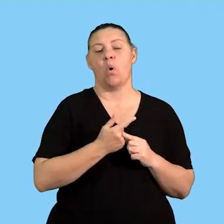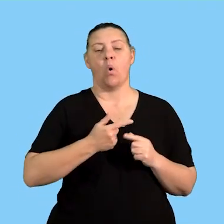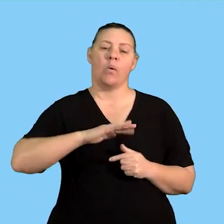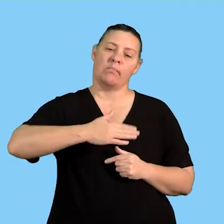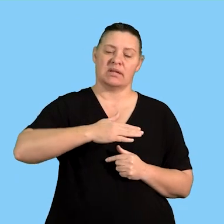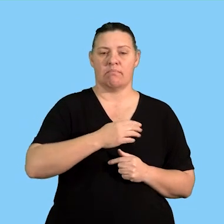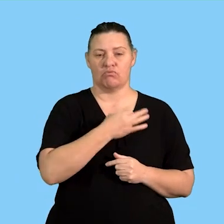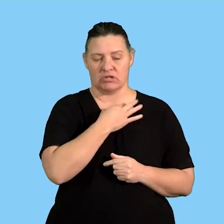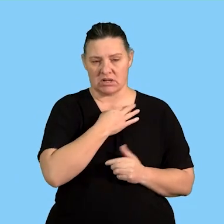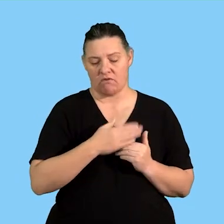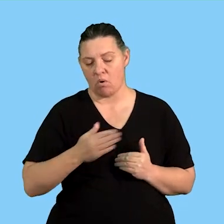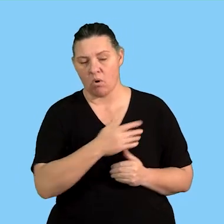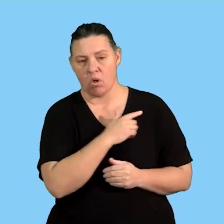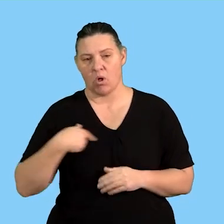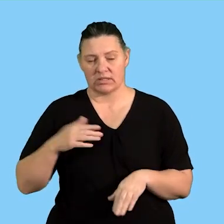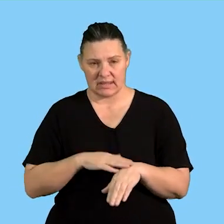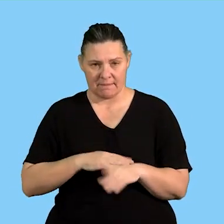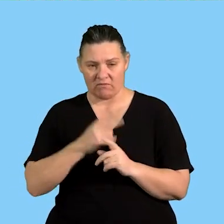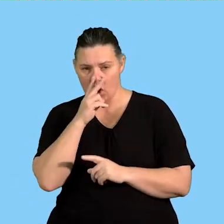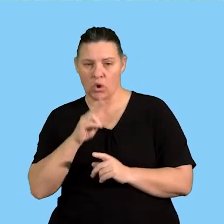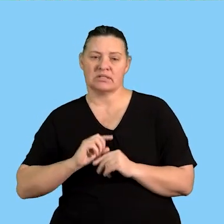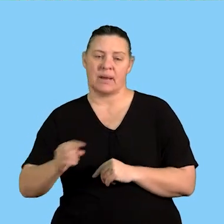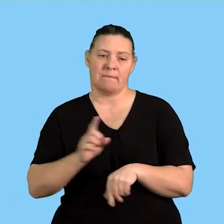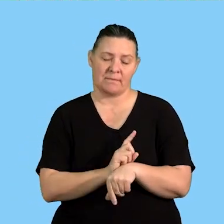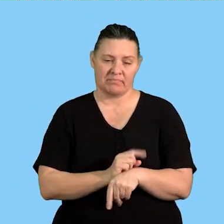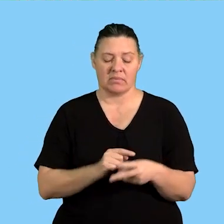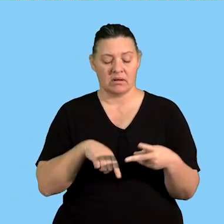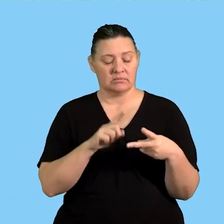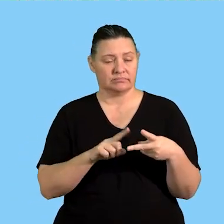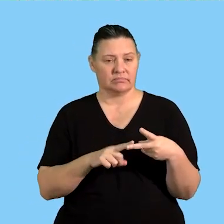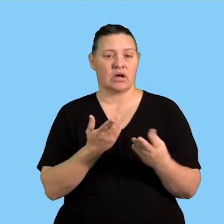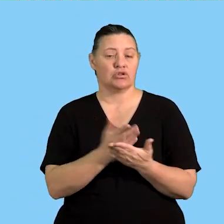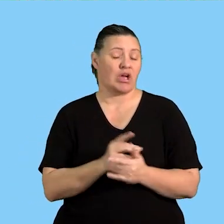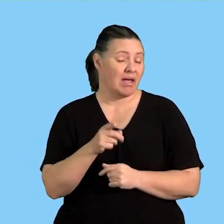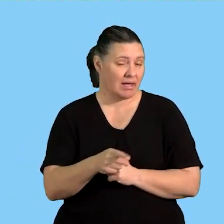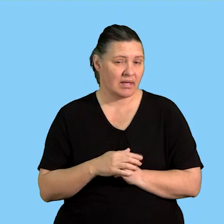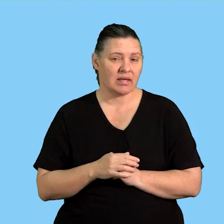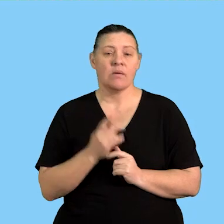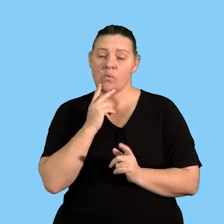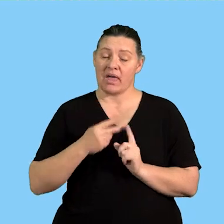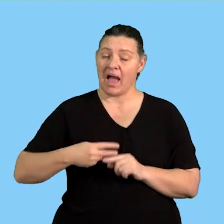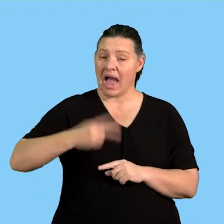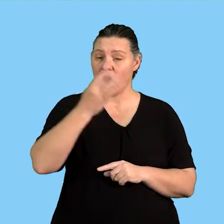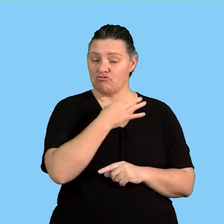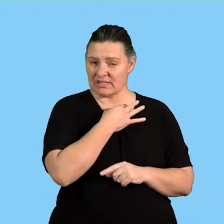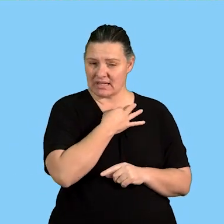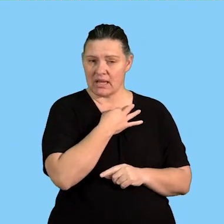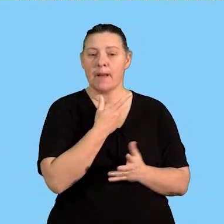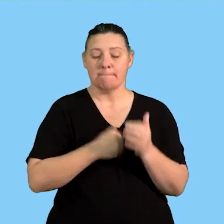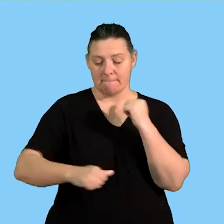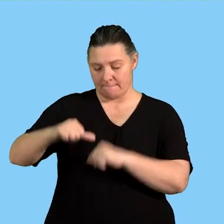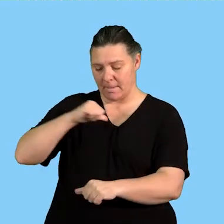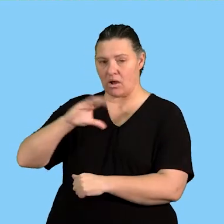over long term when you're looking into the investment period. Another aspect about shares is that shares with high risk have a greater